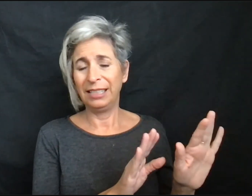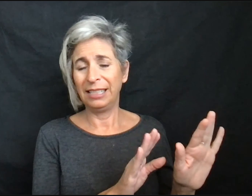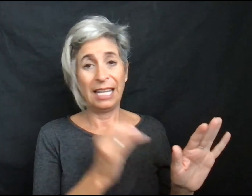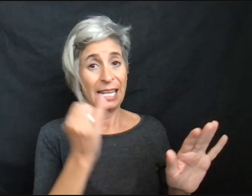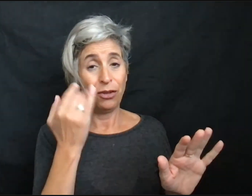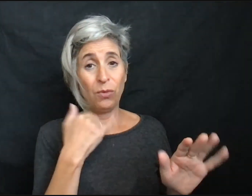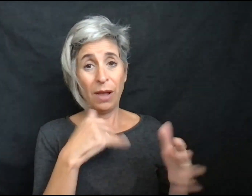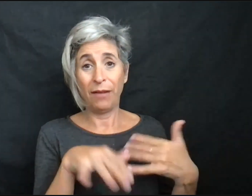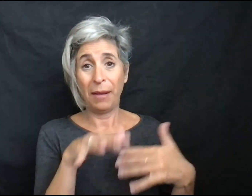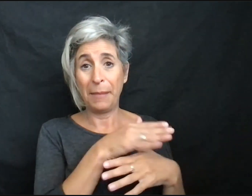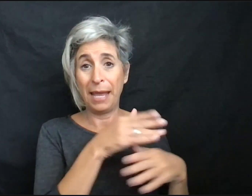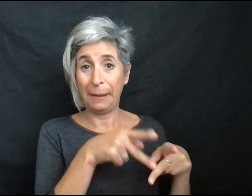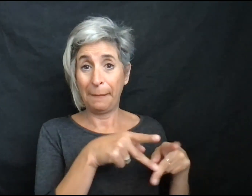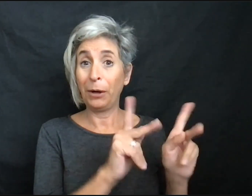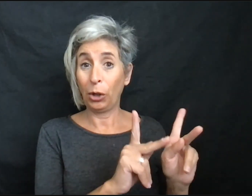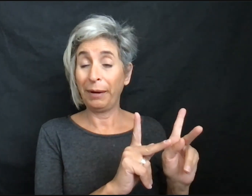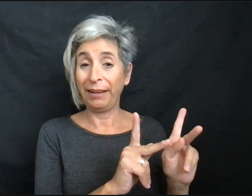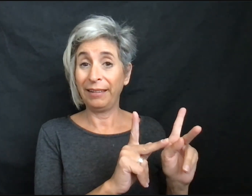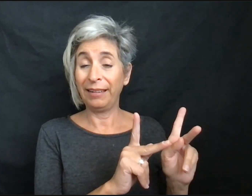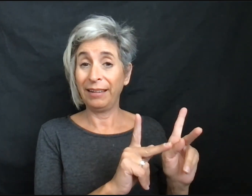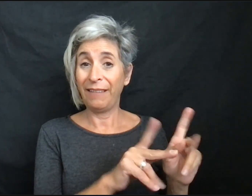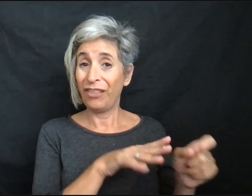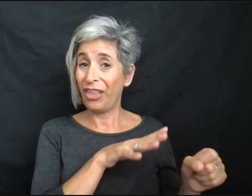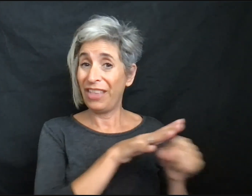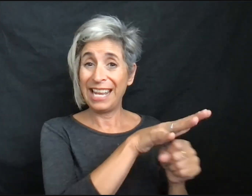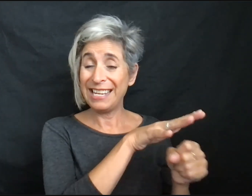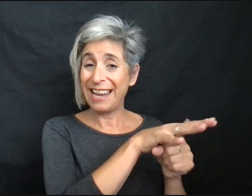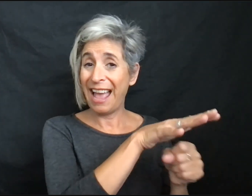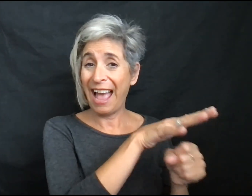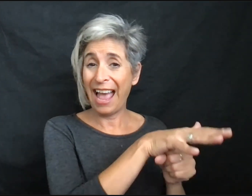main permit for the entire,